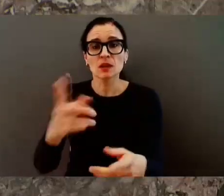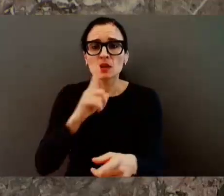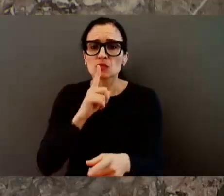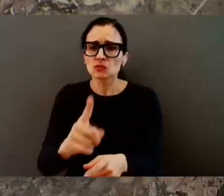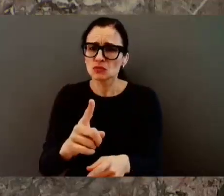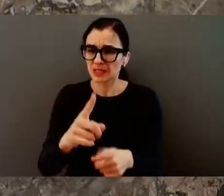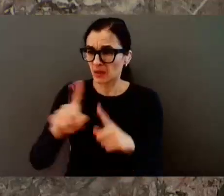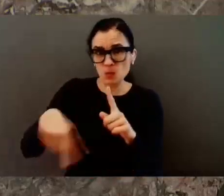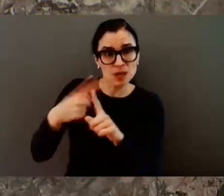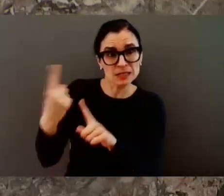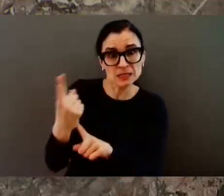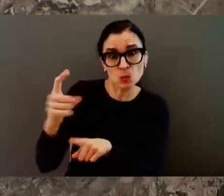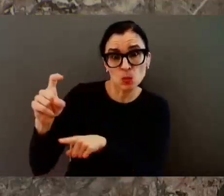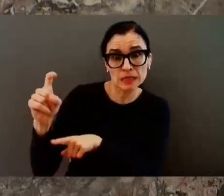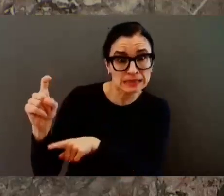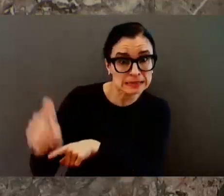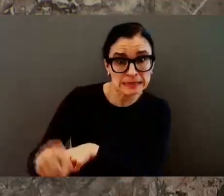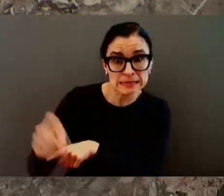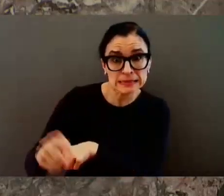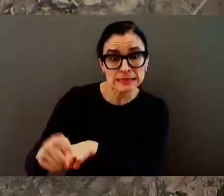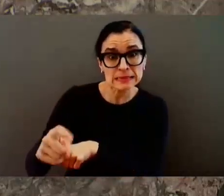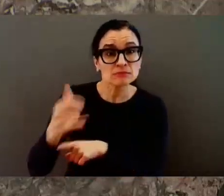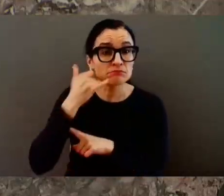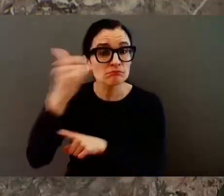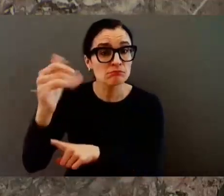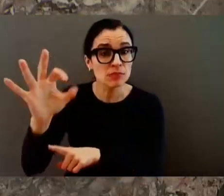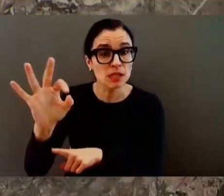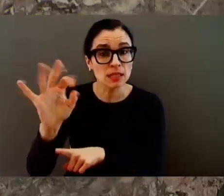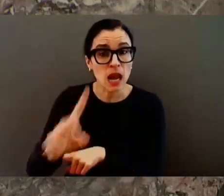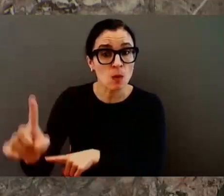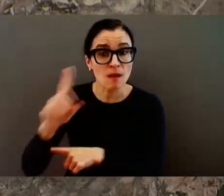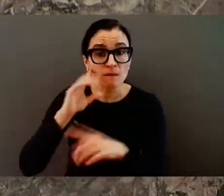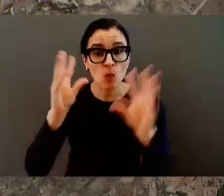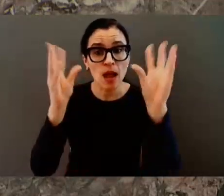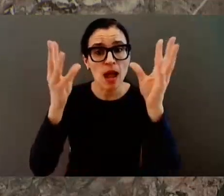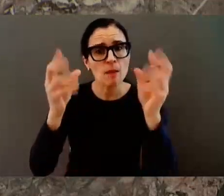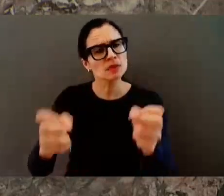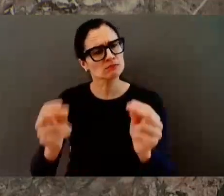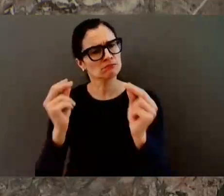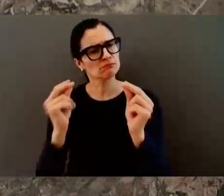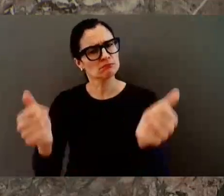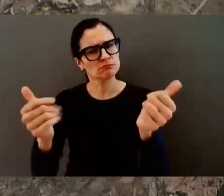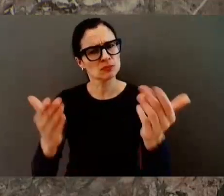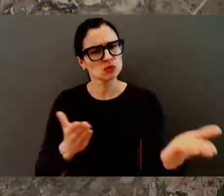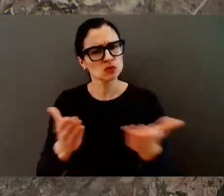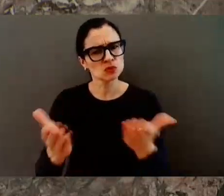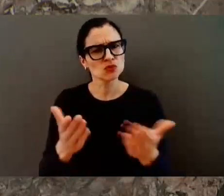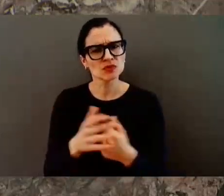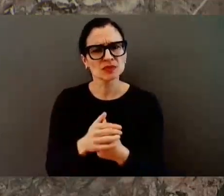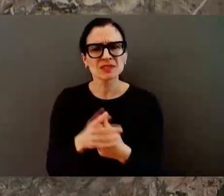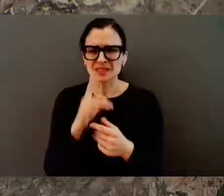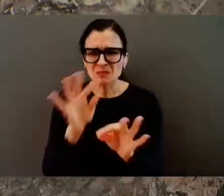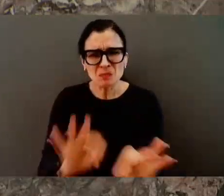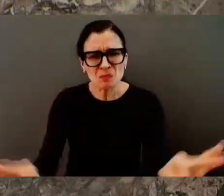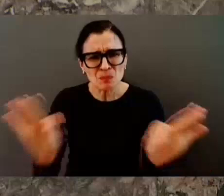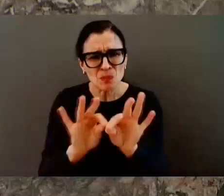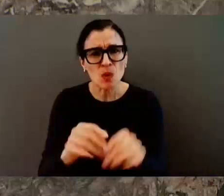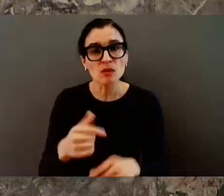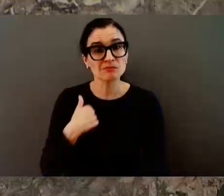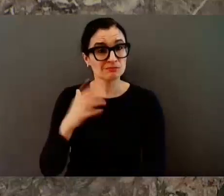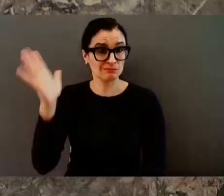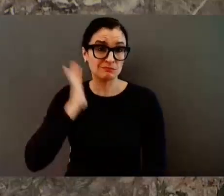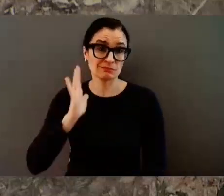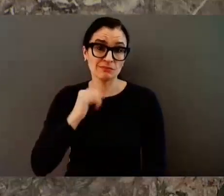for people. Mr. Speaker, as a former mayor of a rural community, as a resident of a rural community almost all